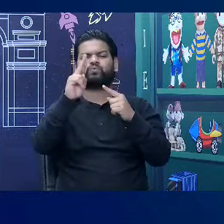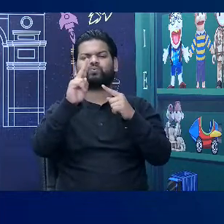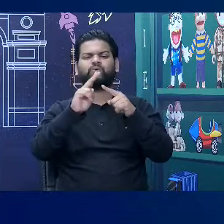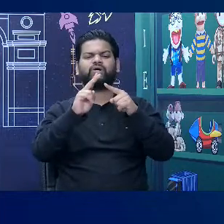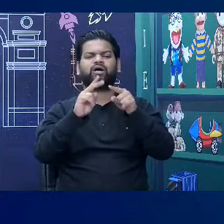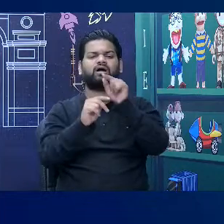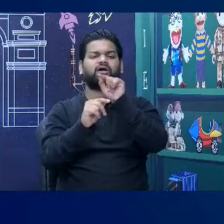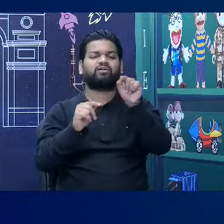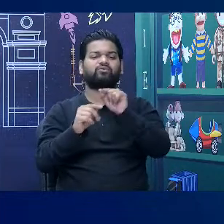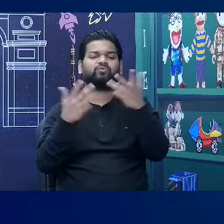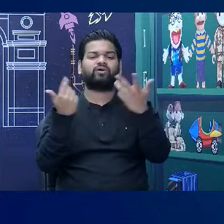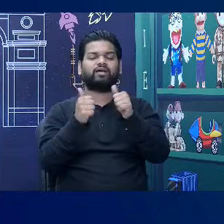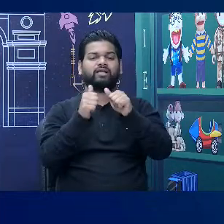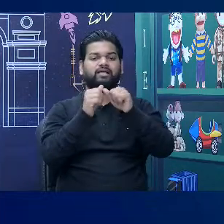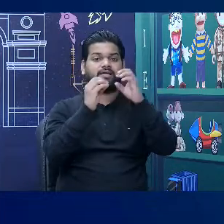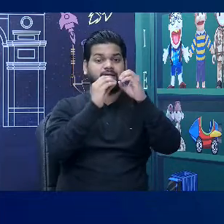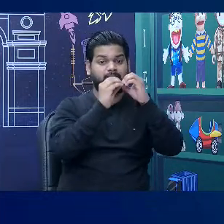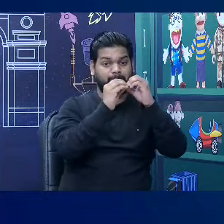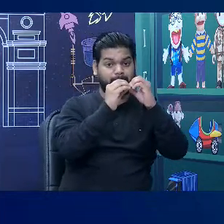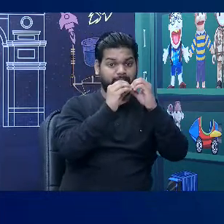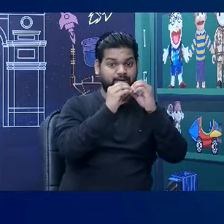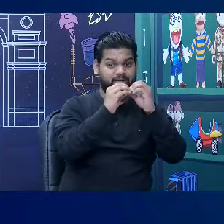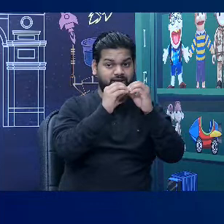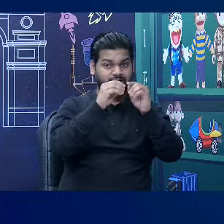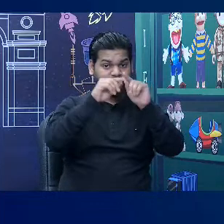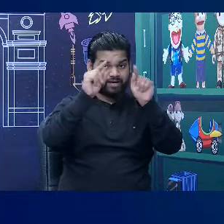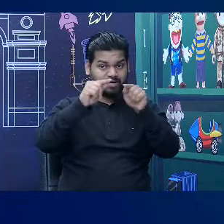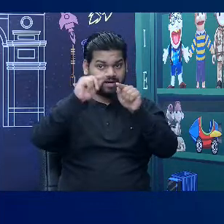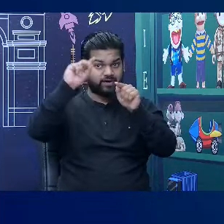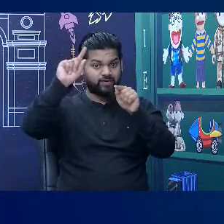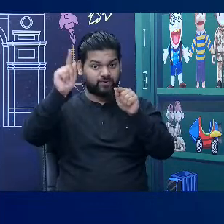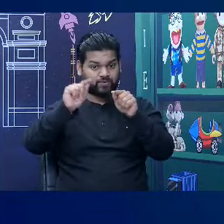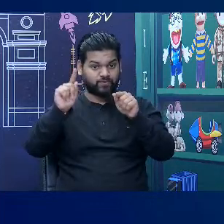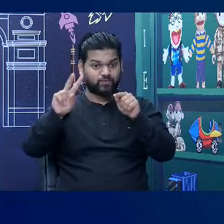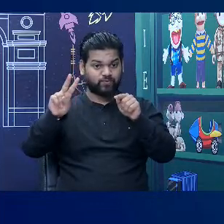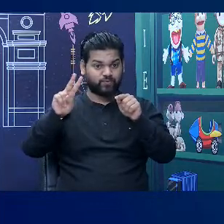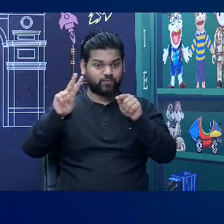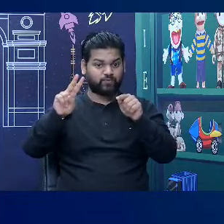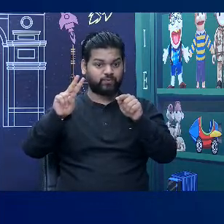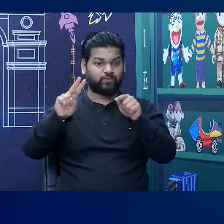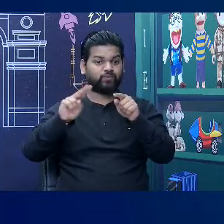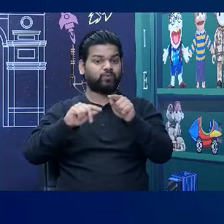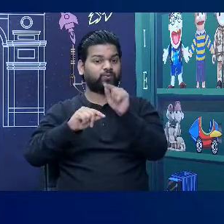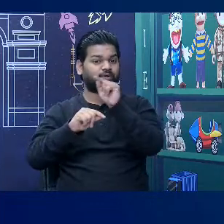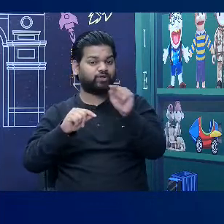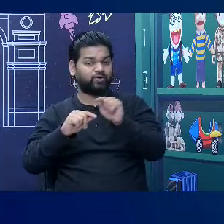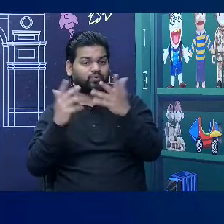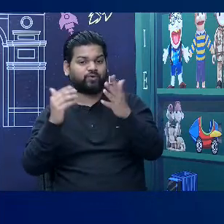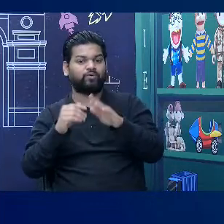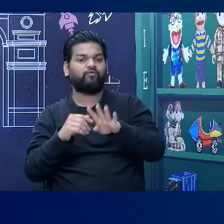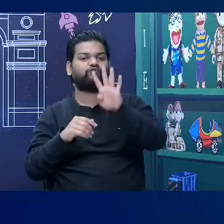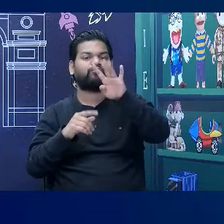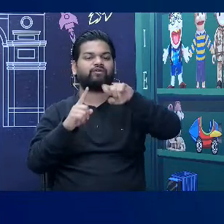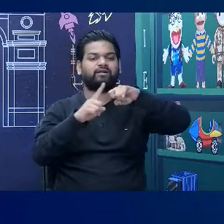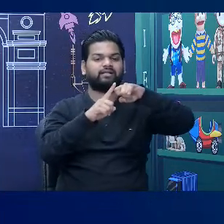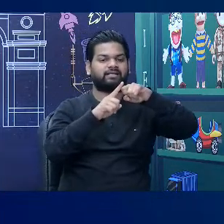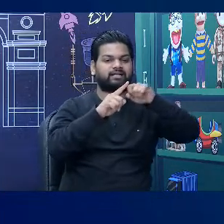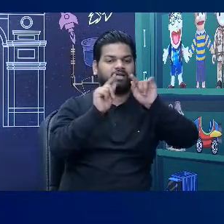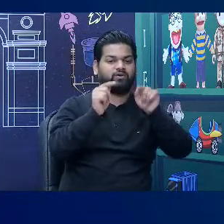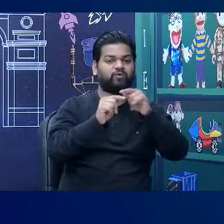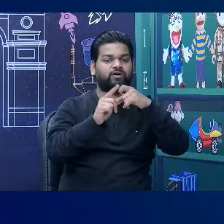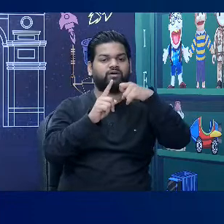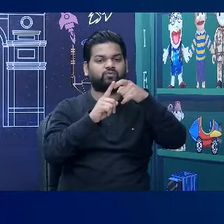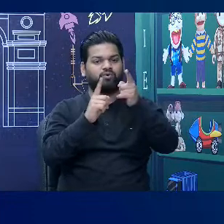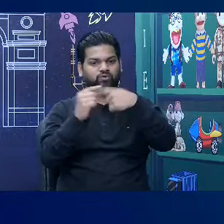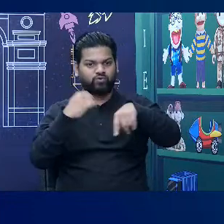is equal to 5k. Now we can write all the trigonometric ratios using their definitions. Let us